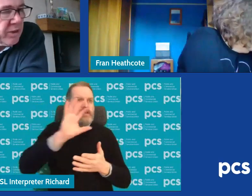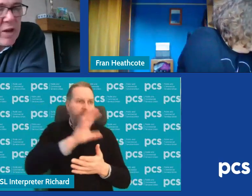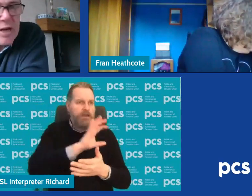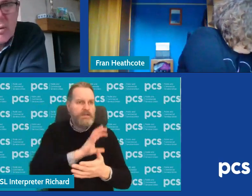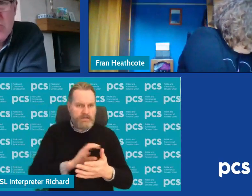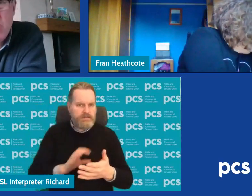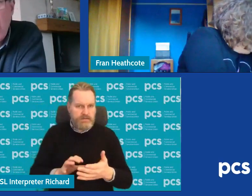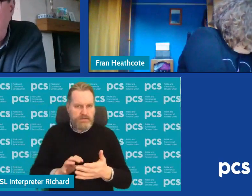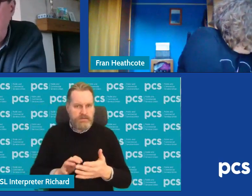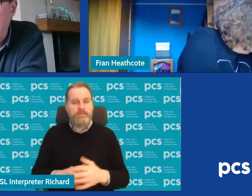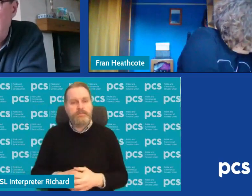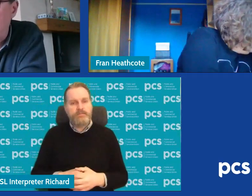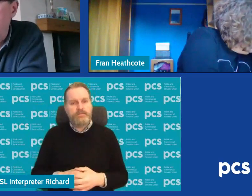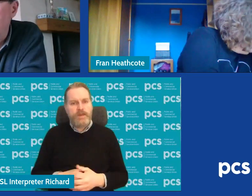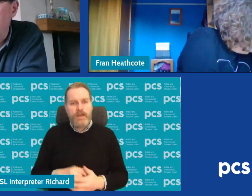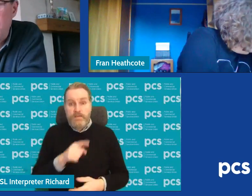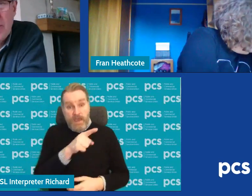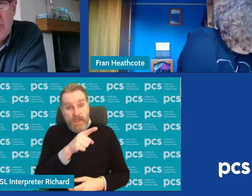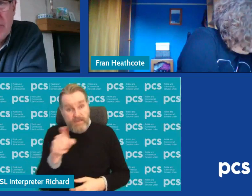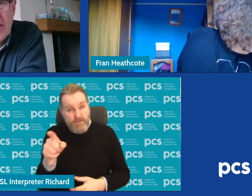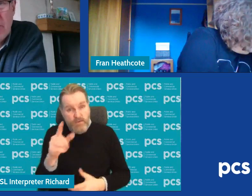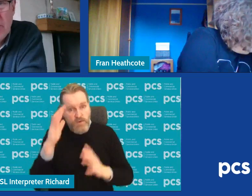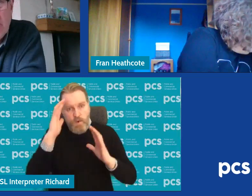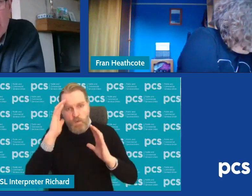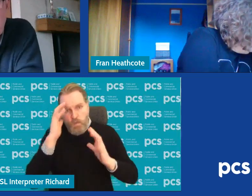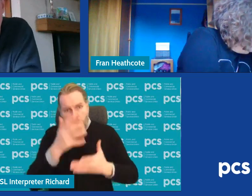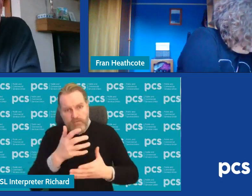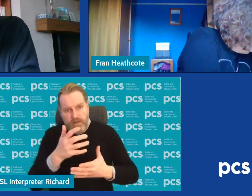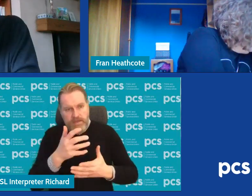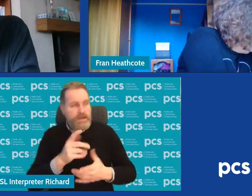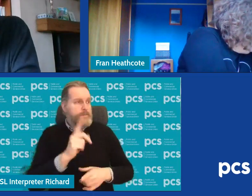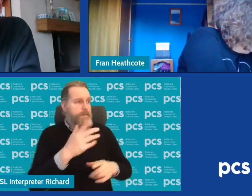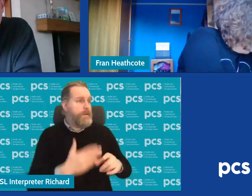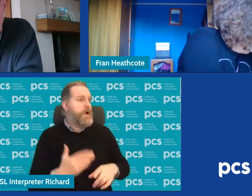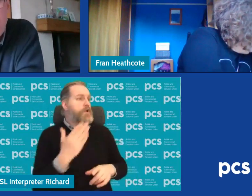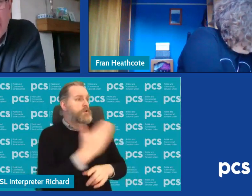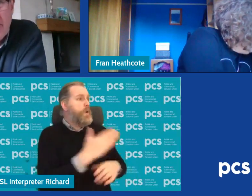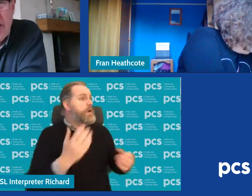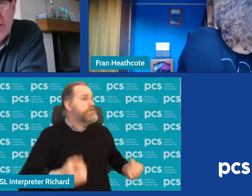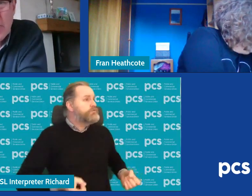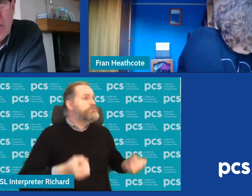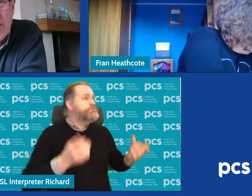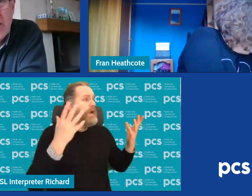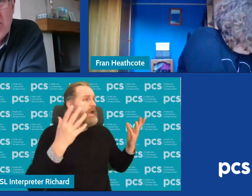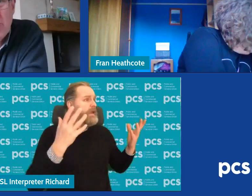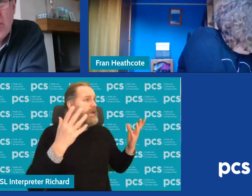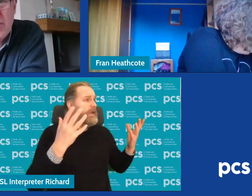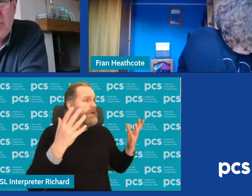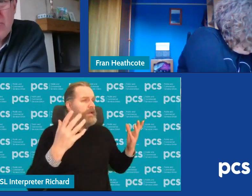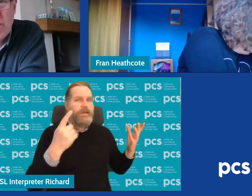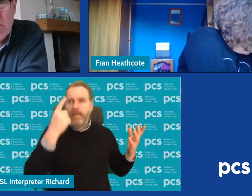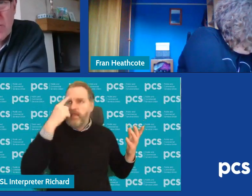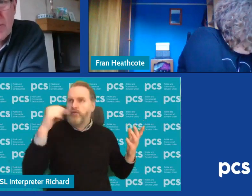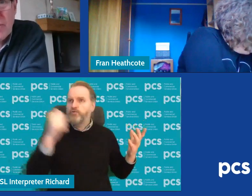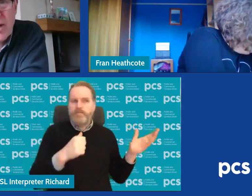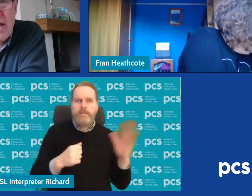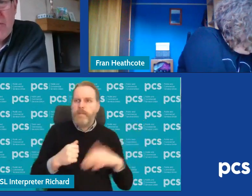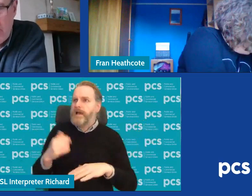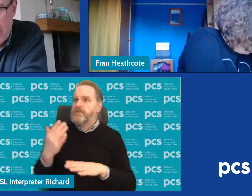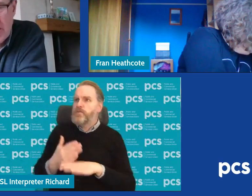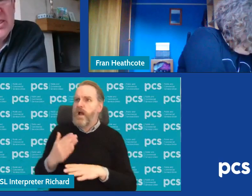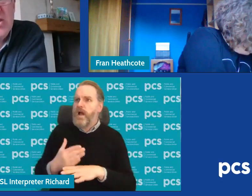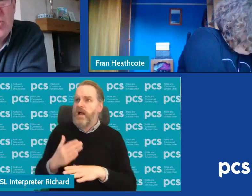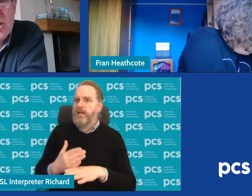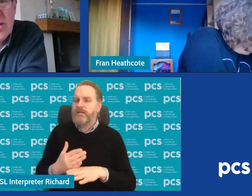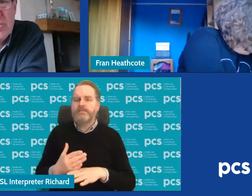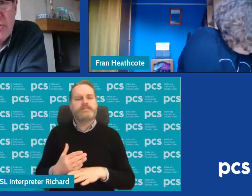But if anyone is worried about sort of people being out on strike and the employer thinks they're back to work, I just wanted to reassure people, whenever we've